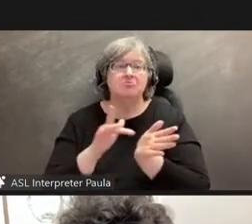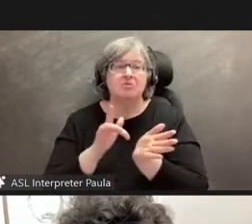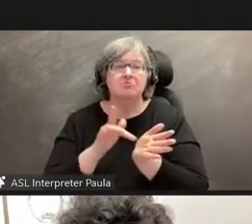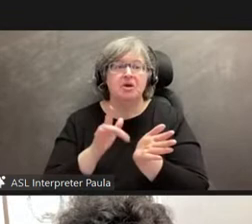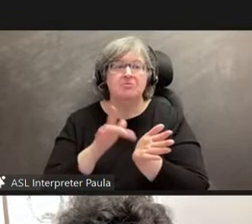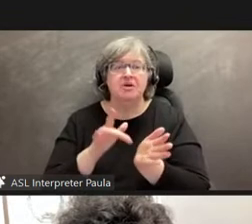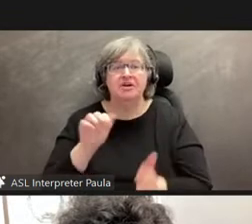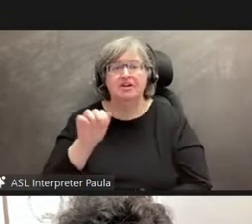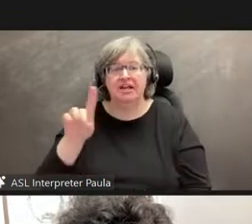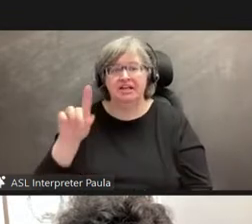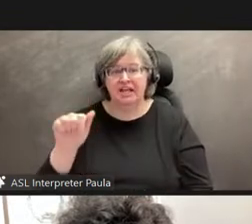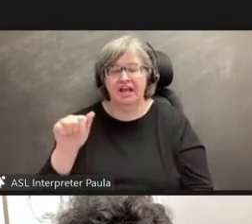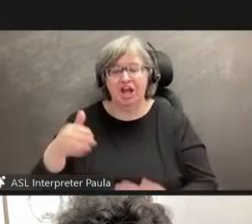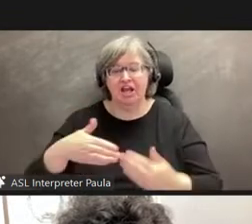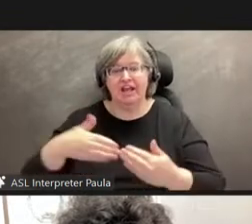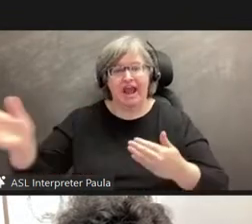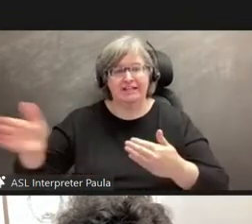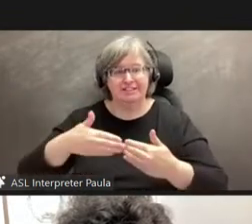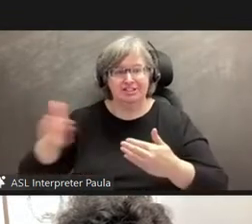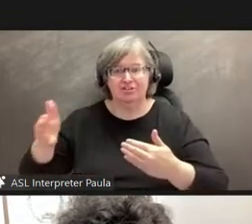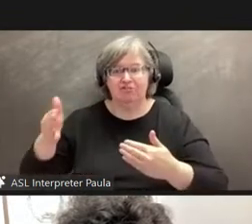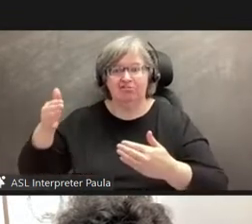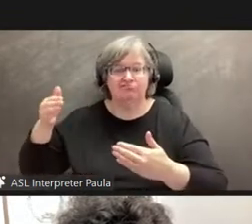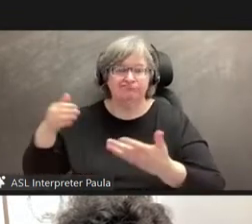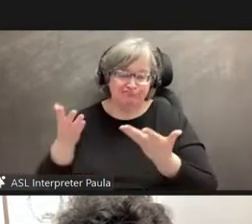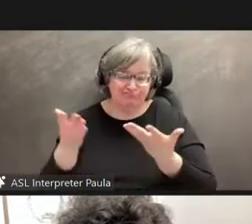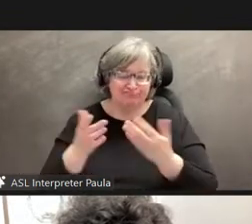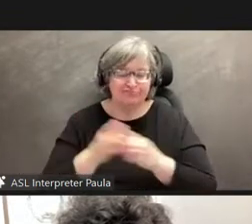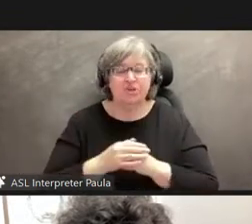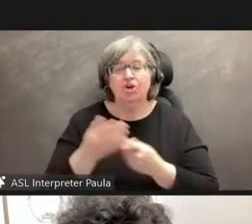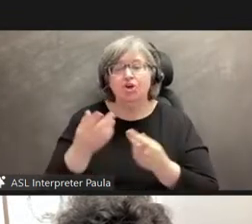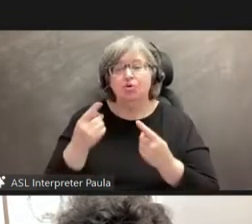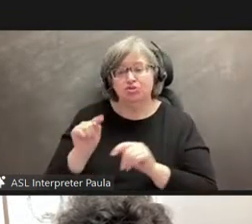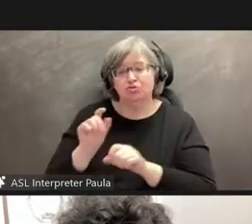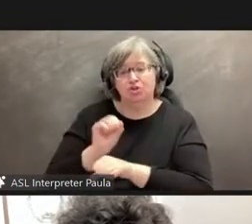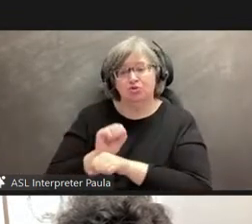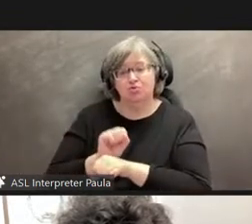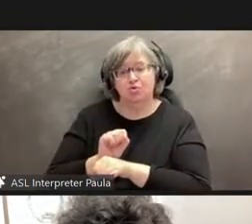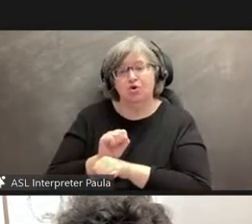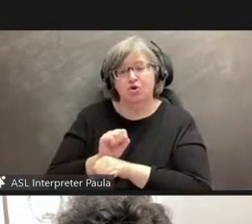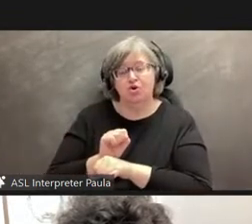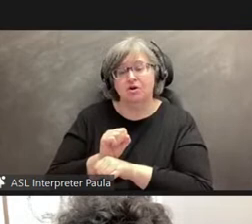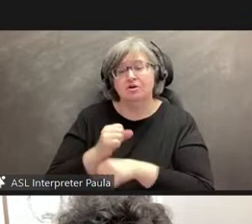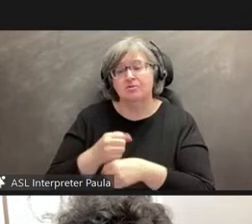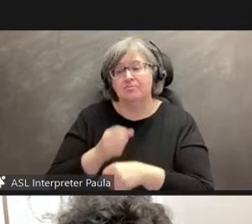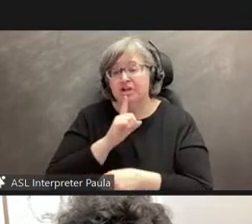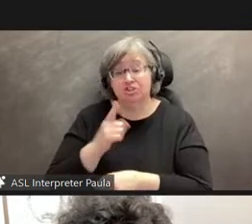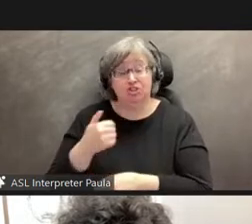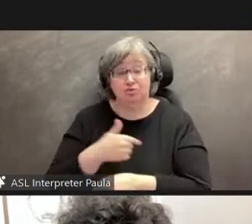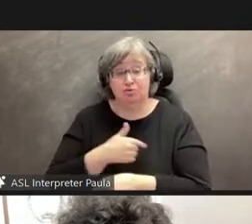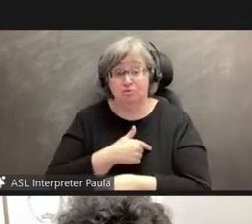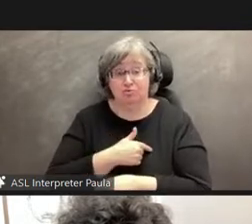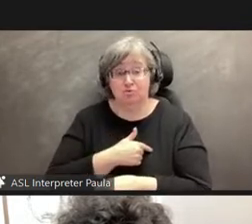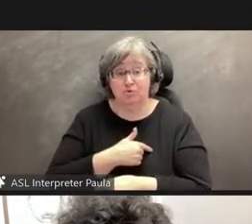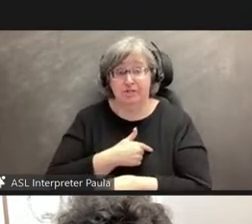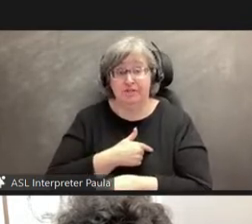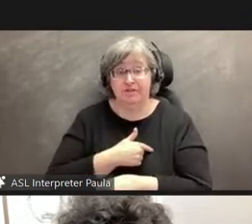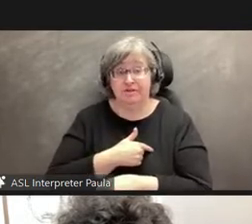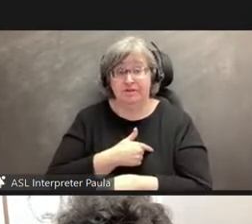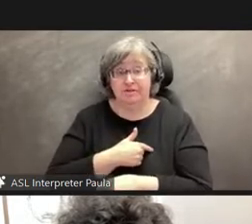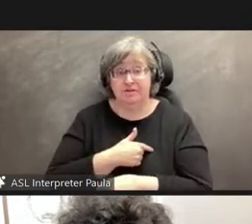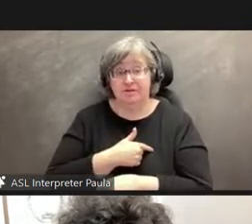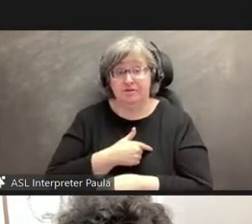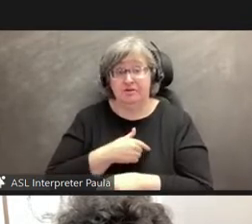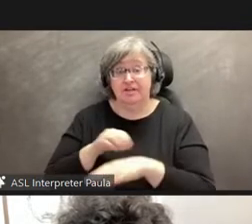ADA gates quite often. So we're trying to work with to make sure that we do not